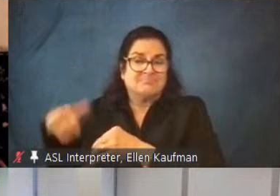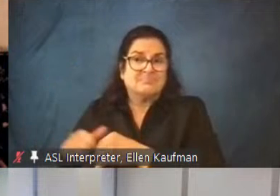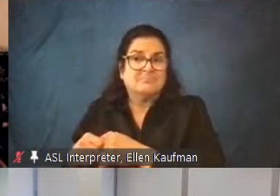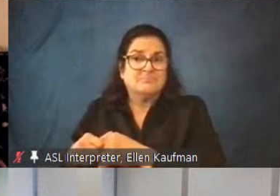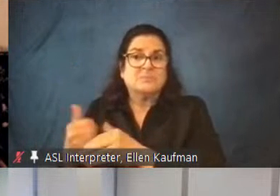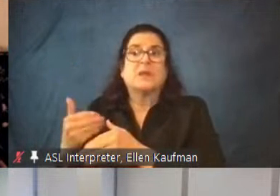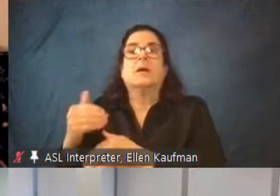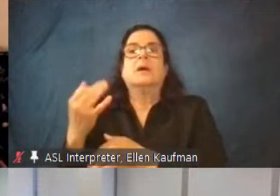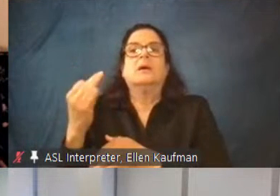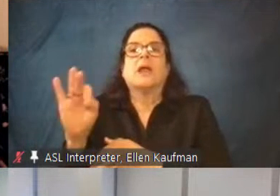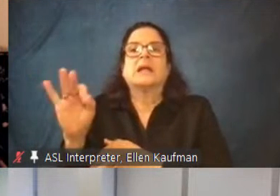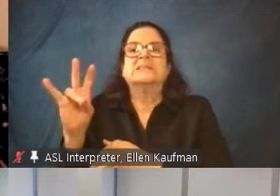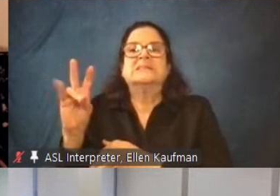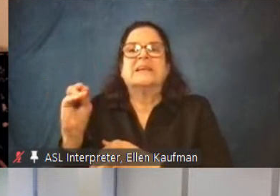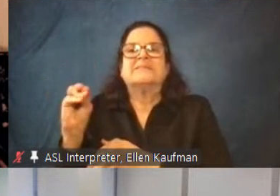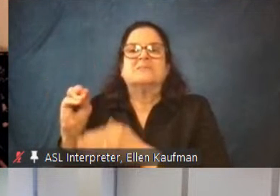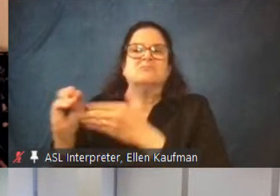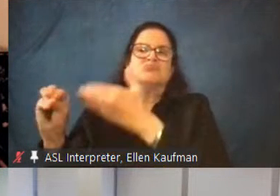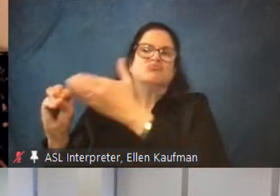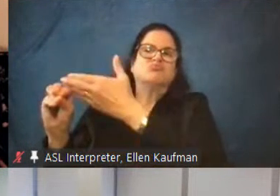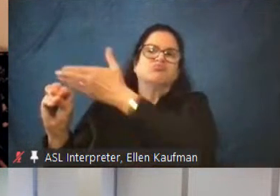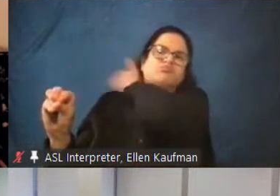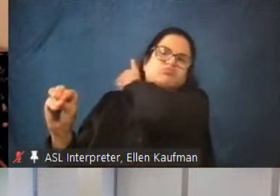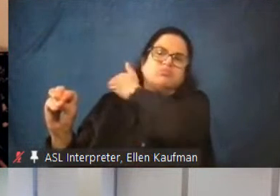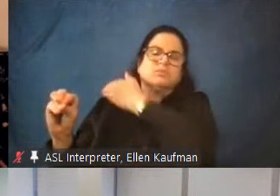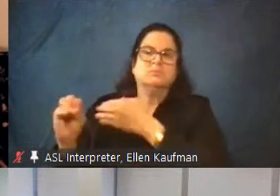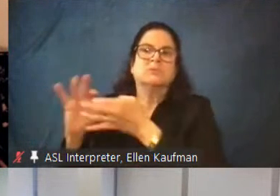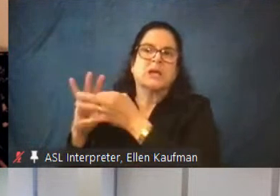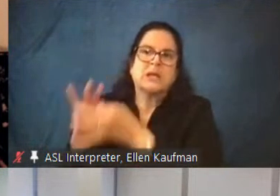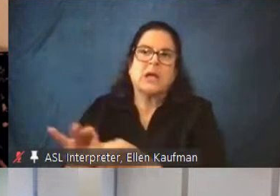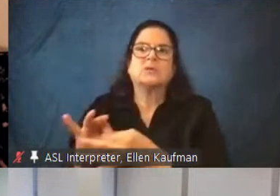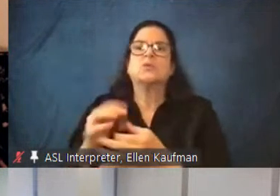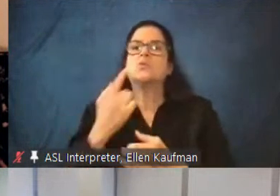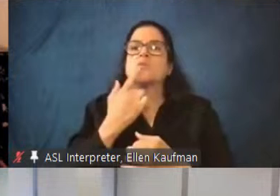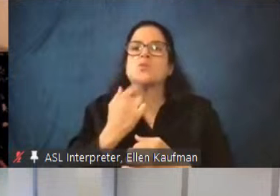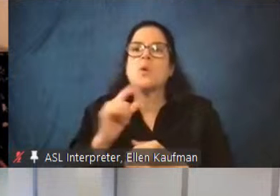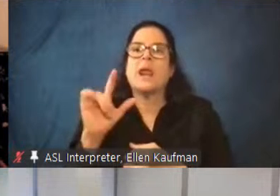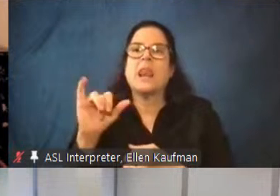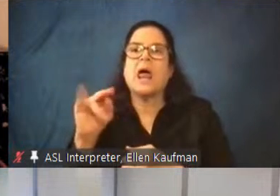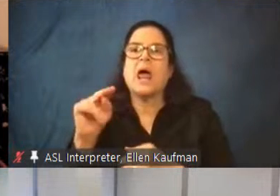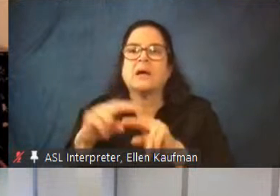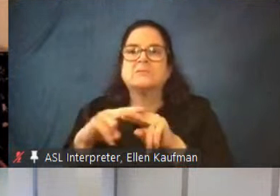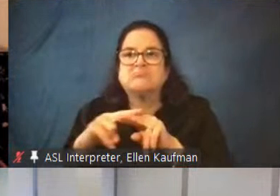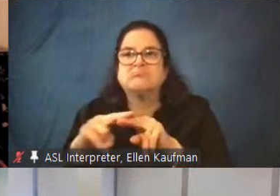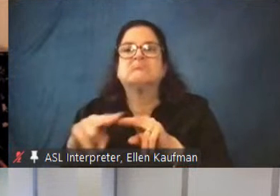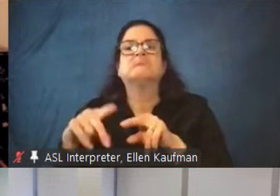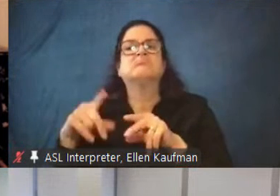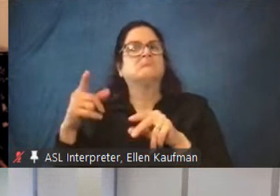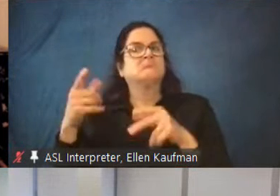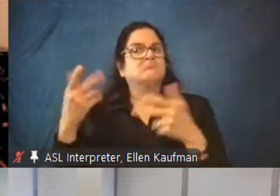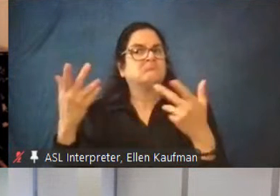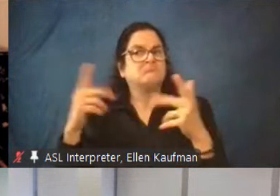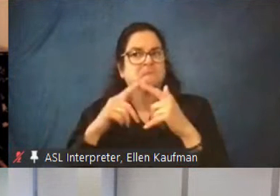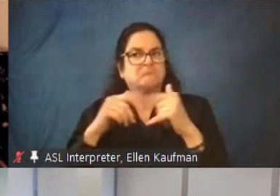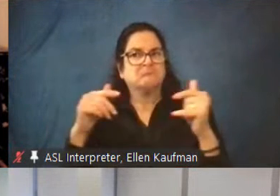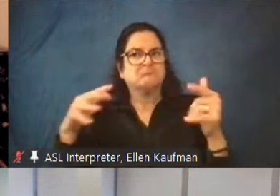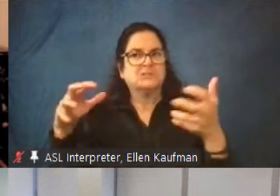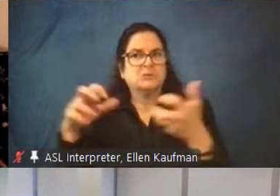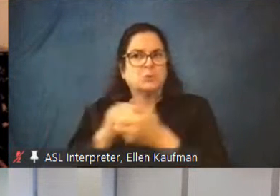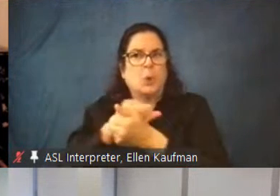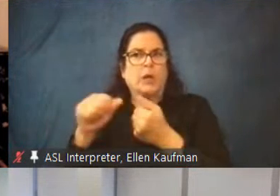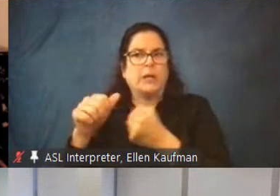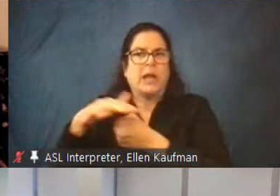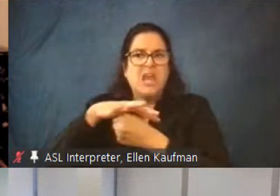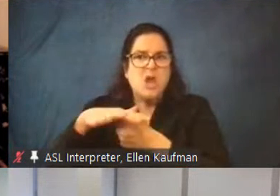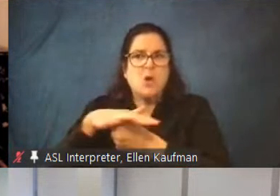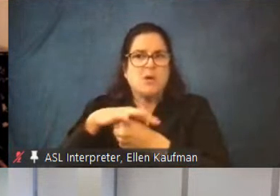70s, because this is connected to redlining and many other policies that destroyed neighborhoods in Chicago. And I think that part,